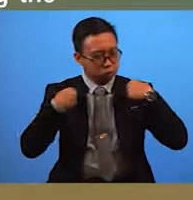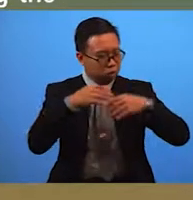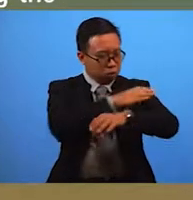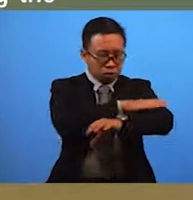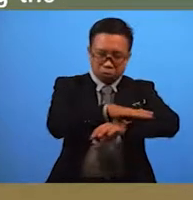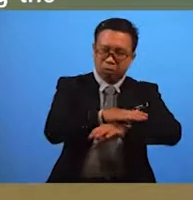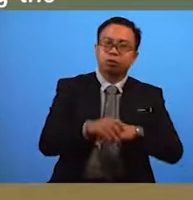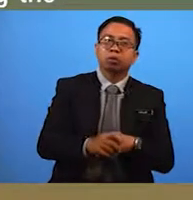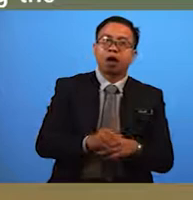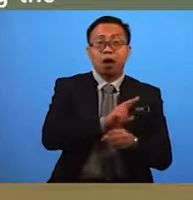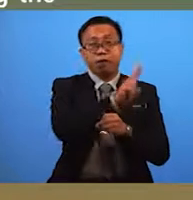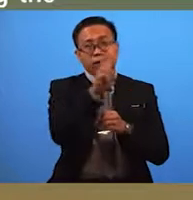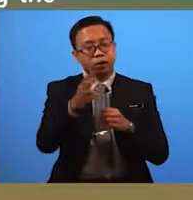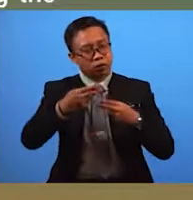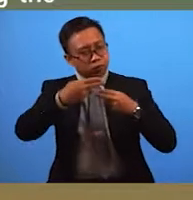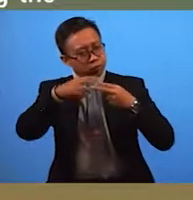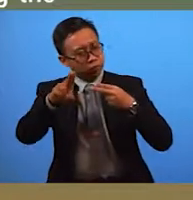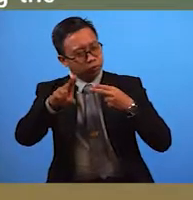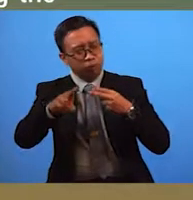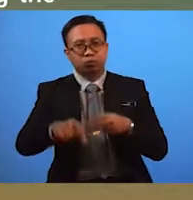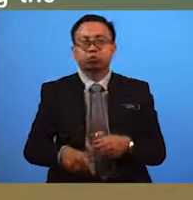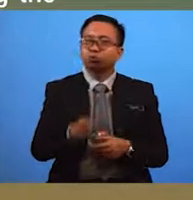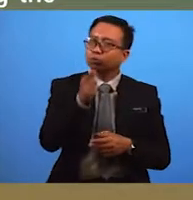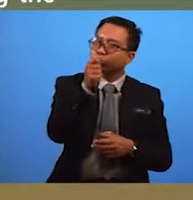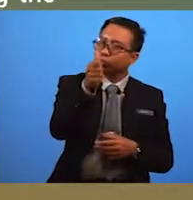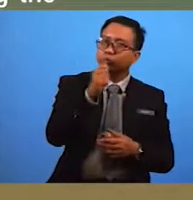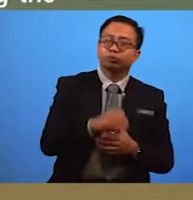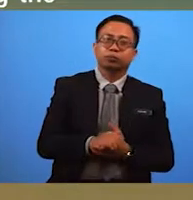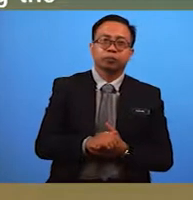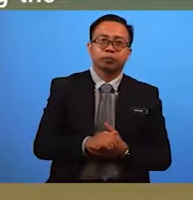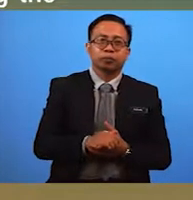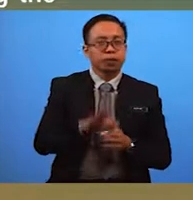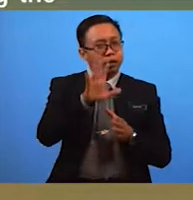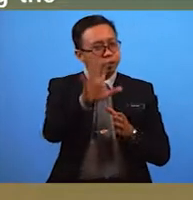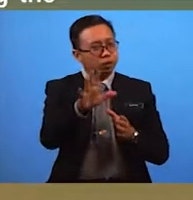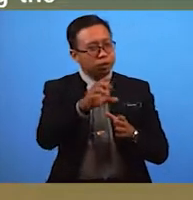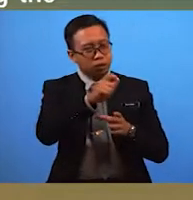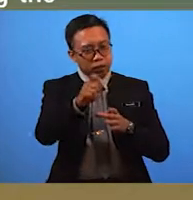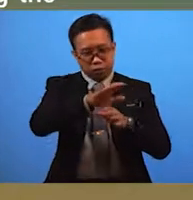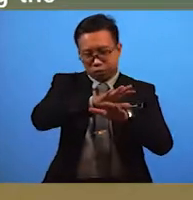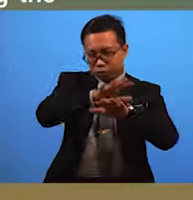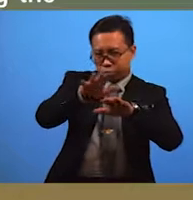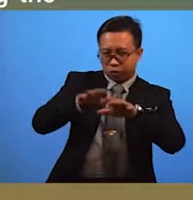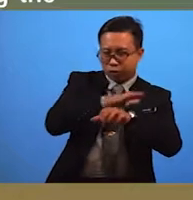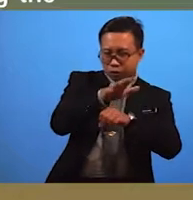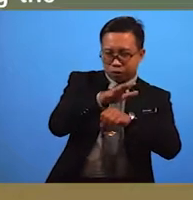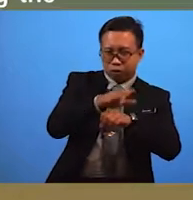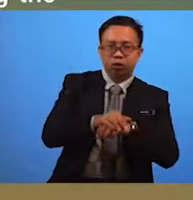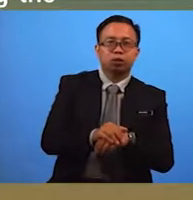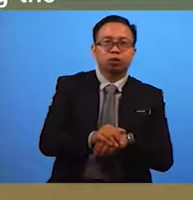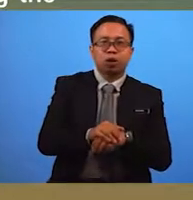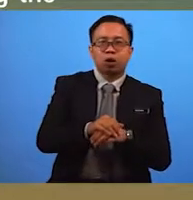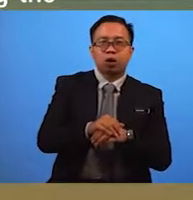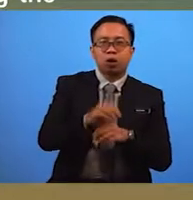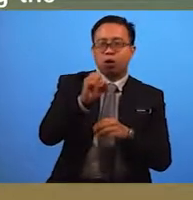the virus can be passed on to you too. Touching the surfaces or coming in contact with